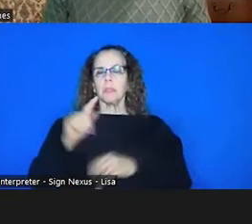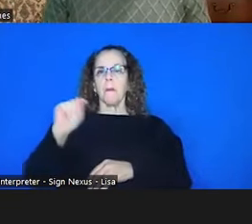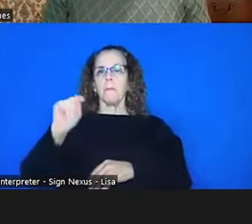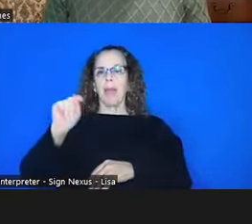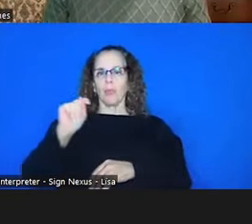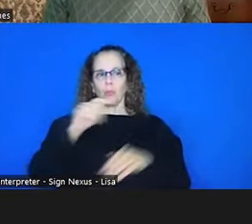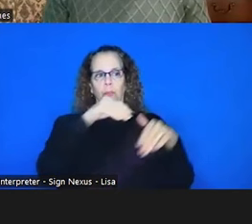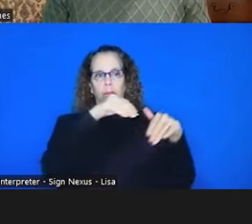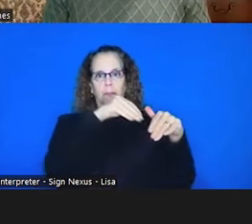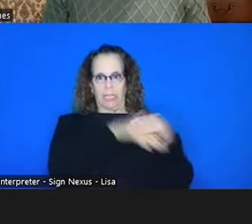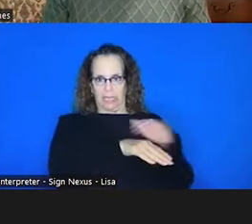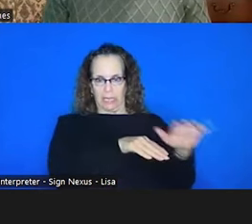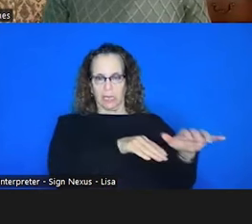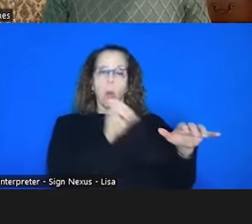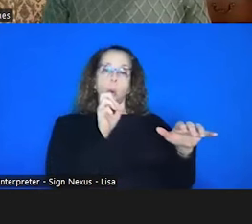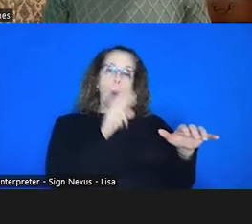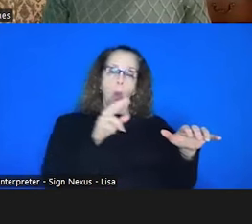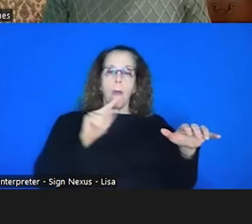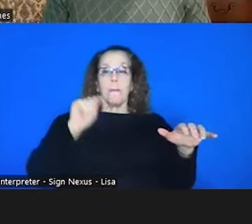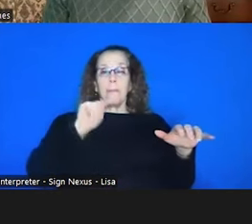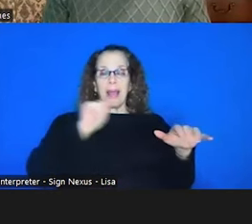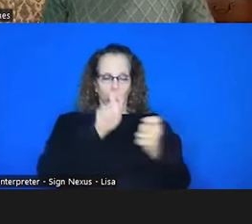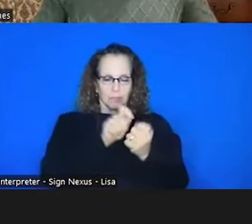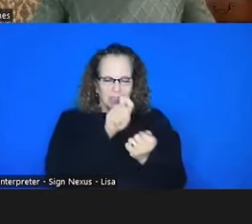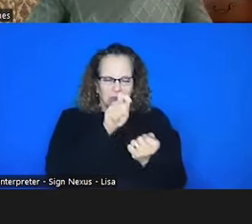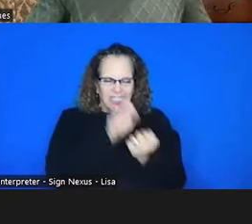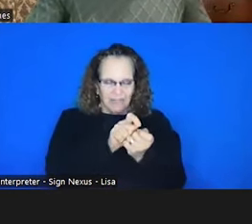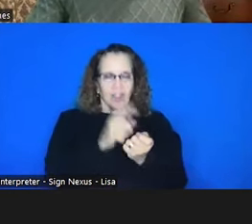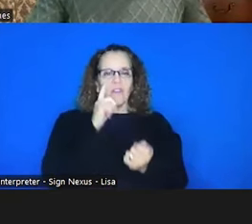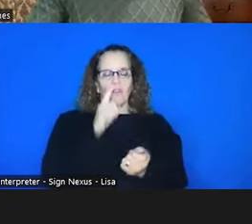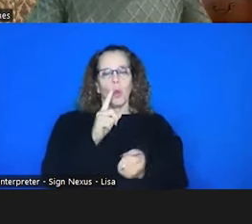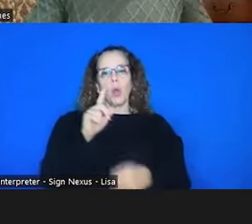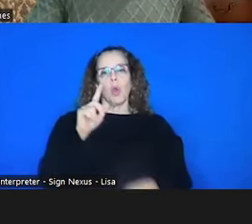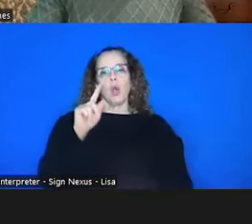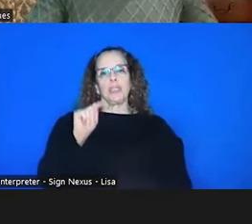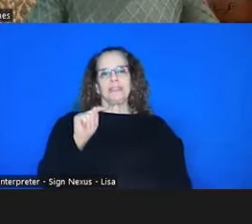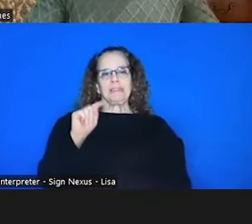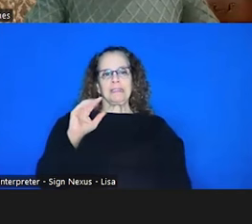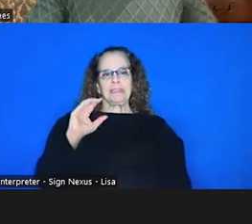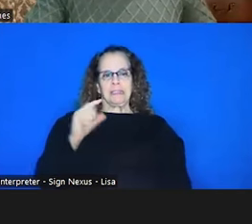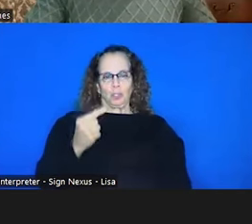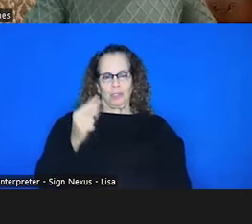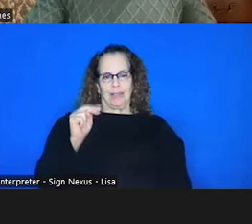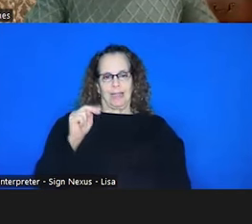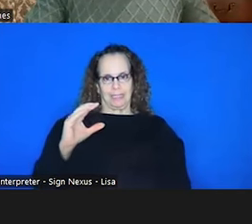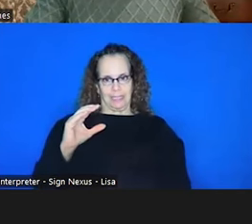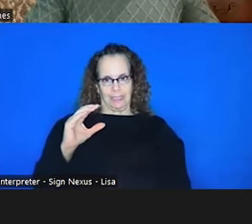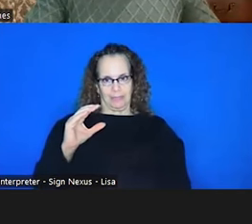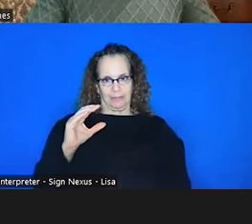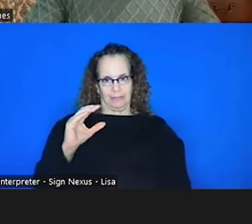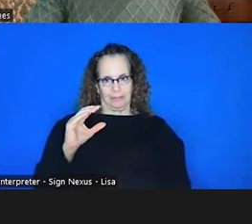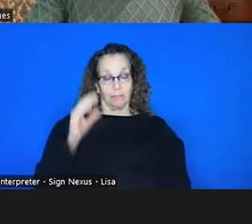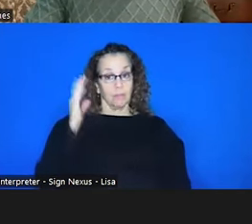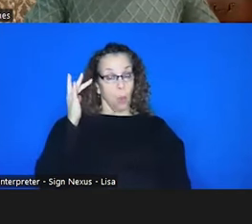the units, or the bathroom is specific for TGNC NBI individuals, because a lot of the violence that happens to